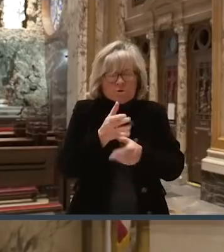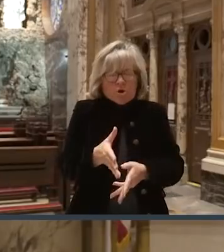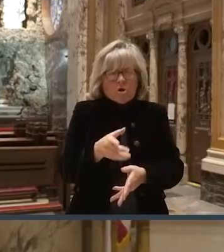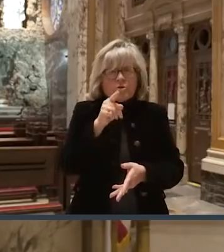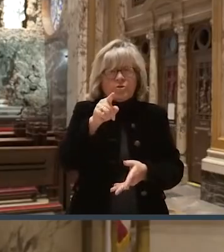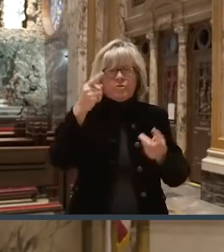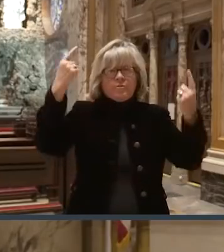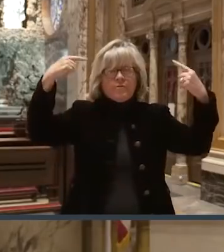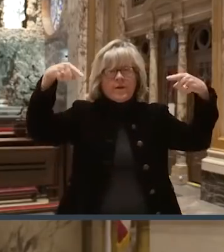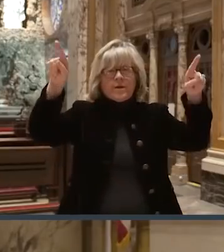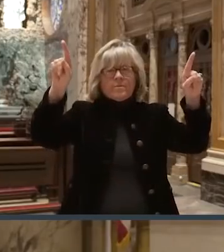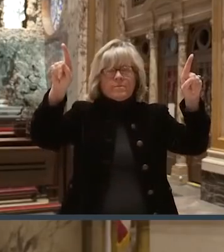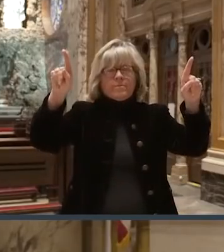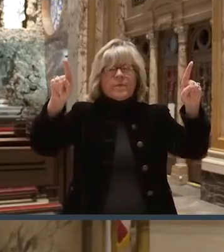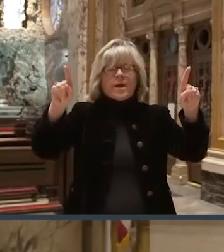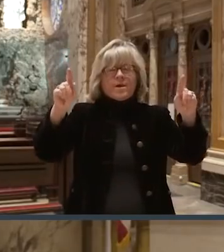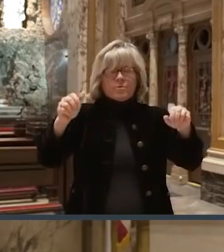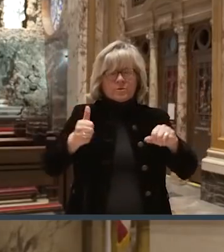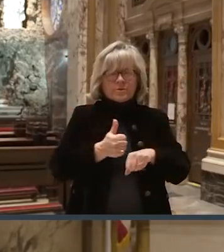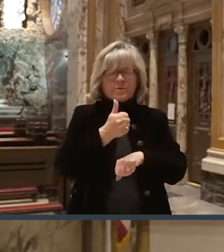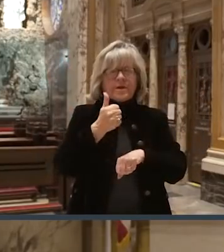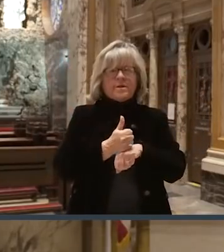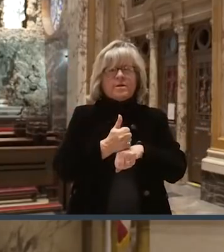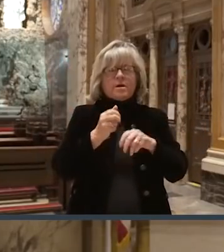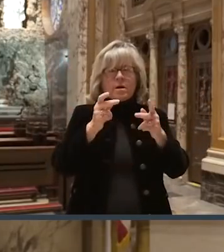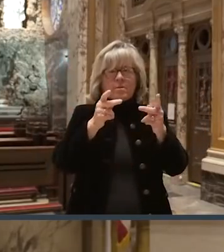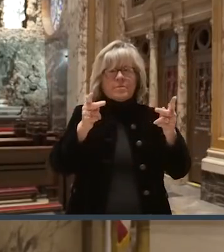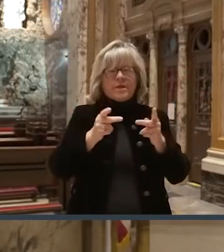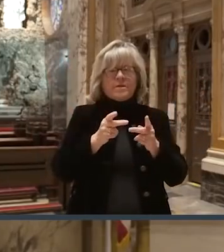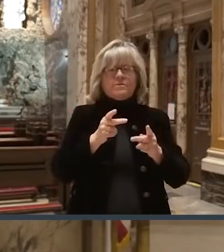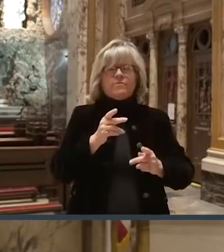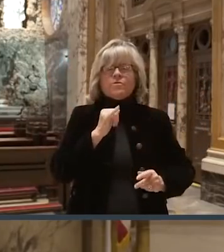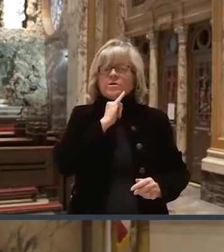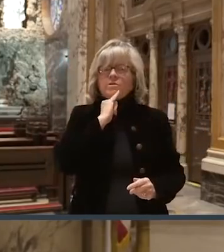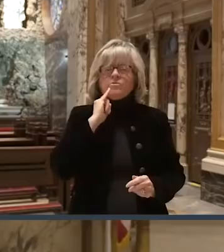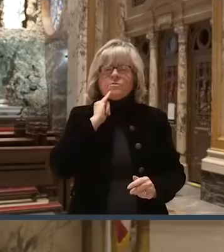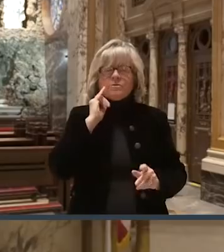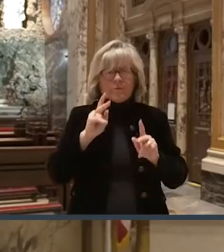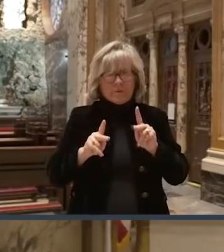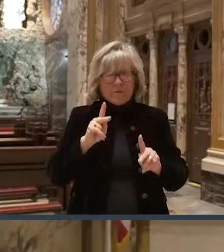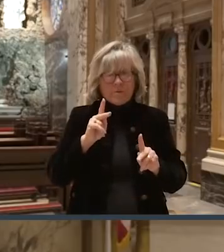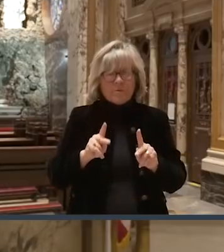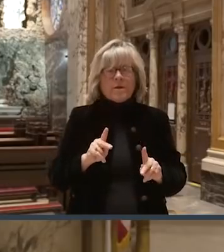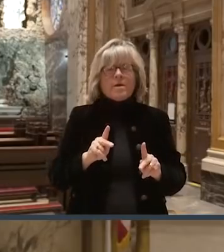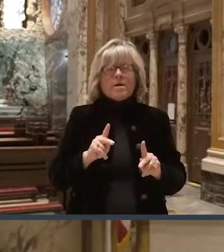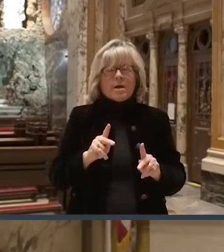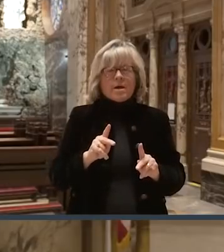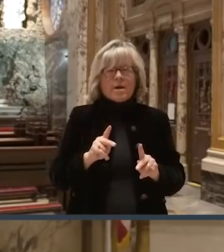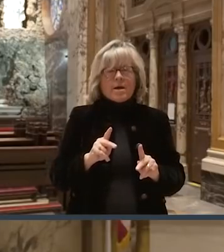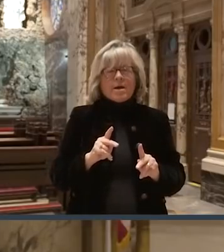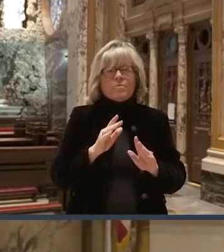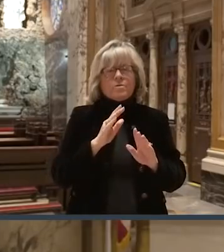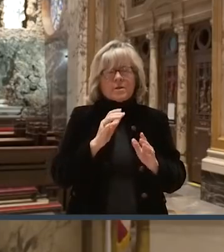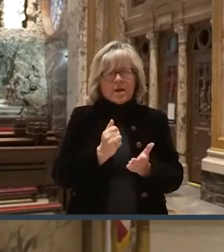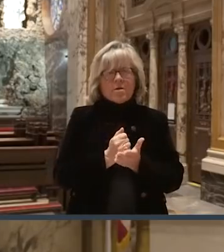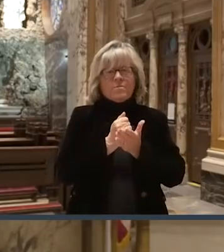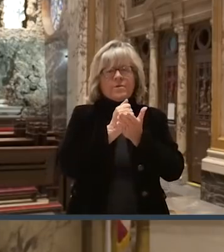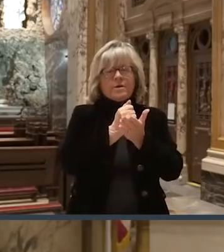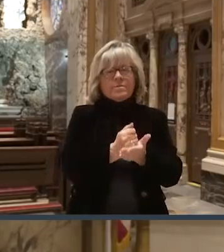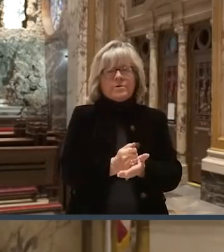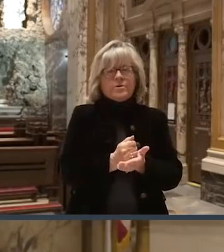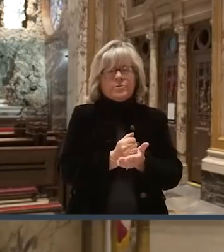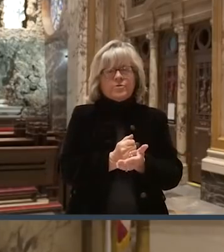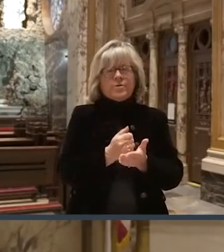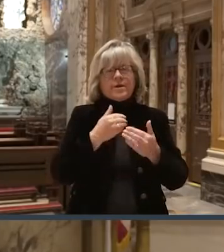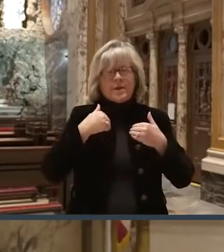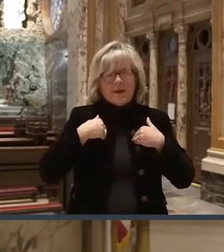earth. I will fix a place for my people Israel. I will plant them so that they may dwell in their